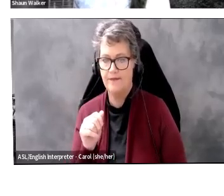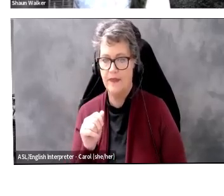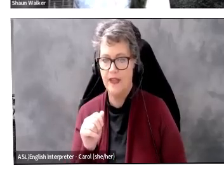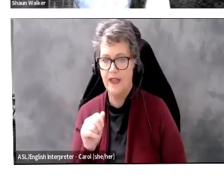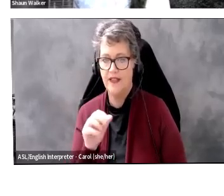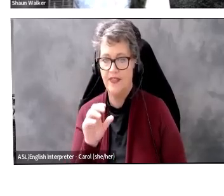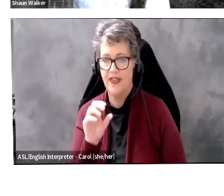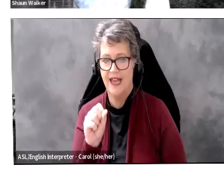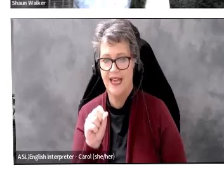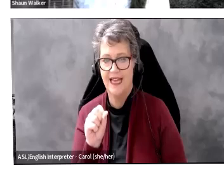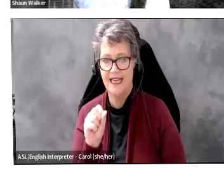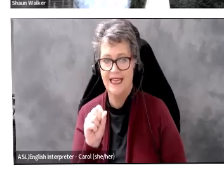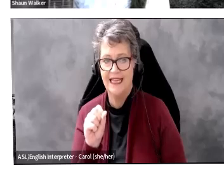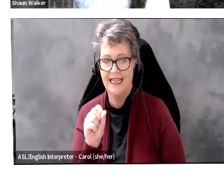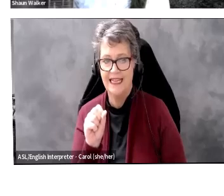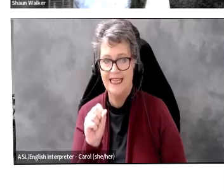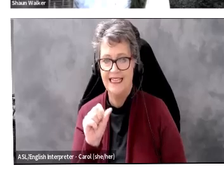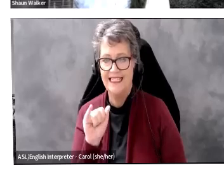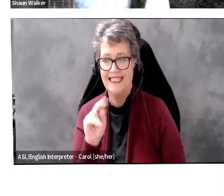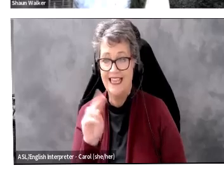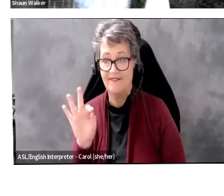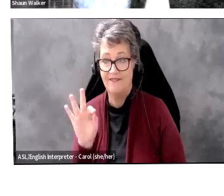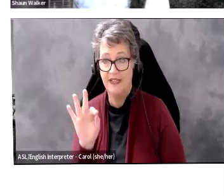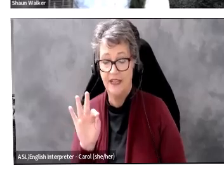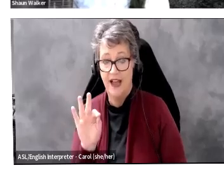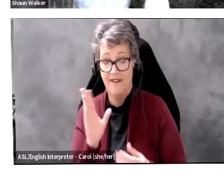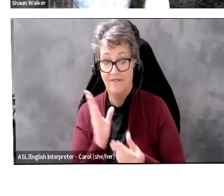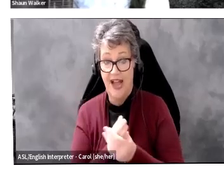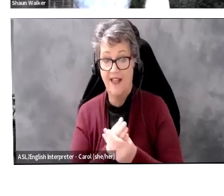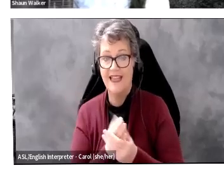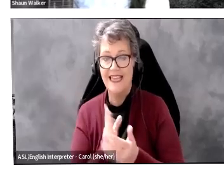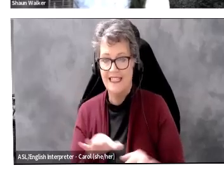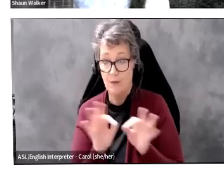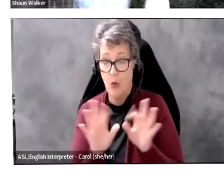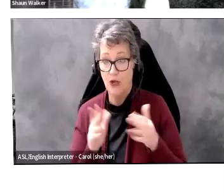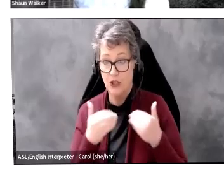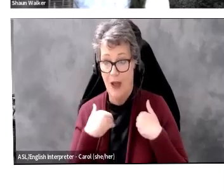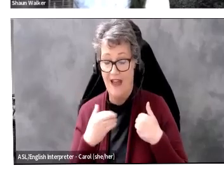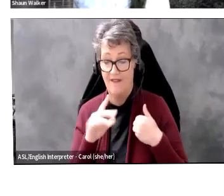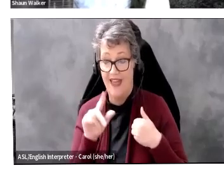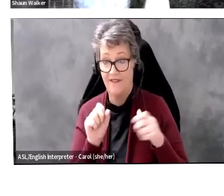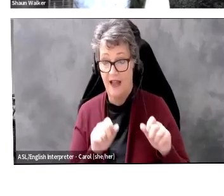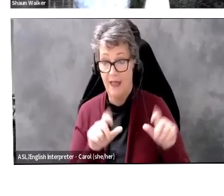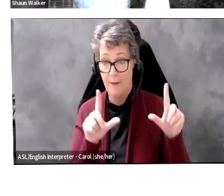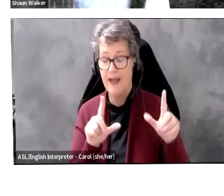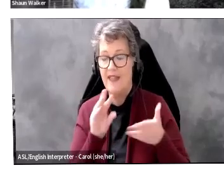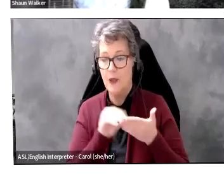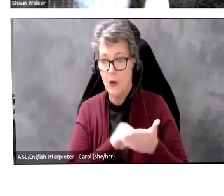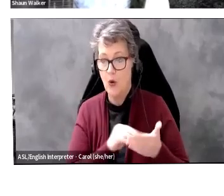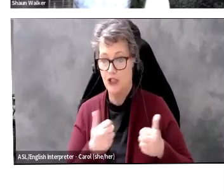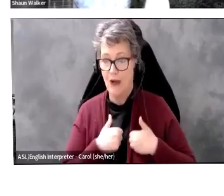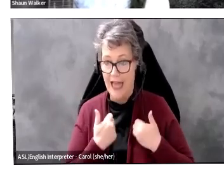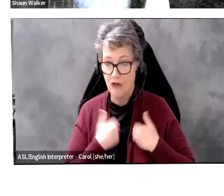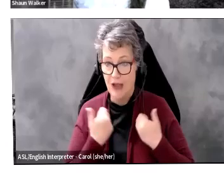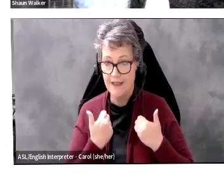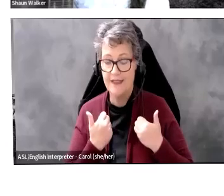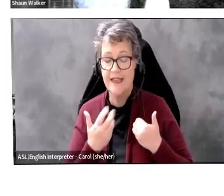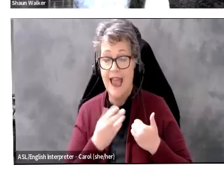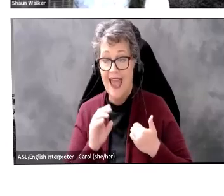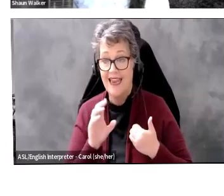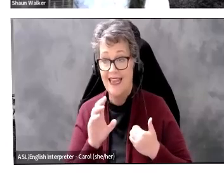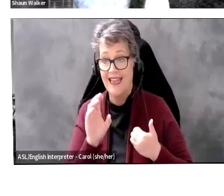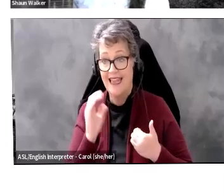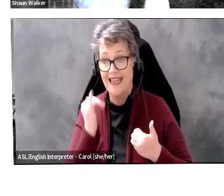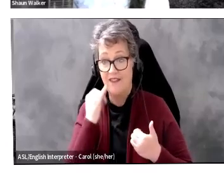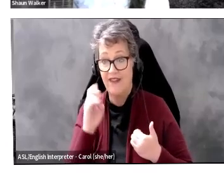SIM file, it's important to have that file up because it records the student's addresses, and if the